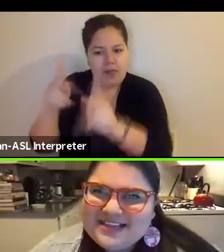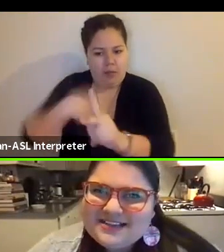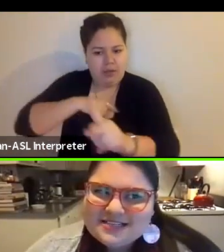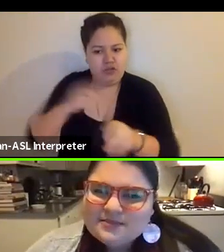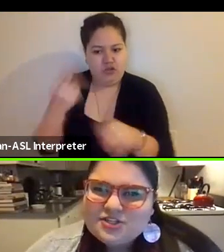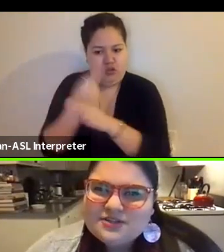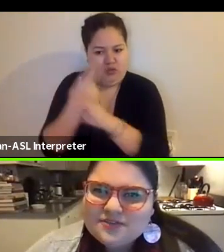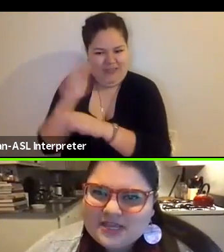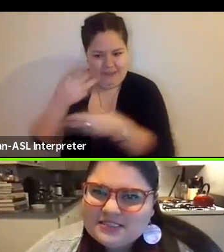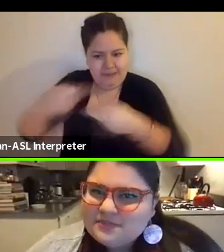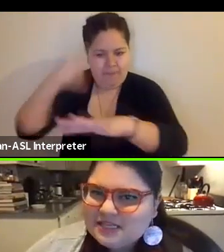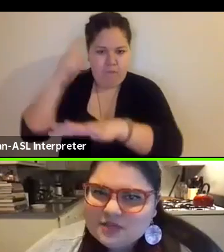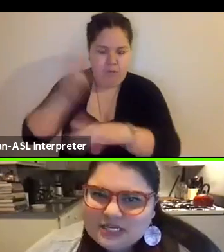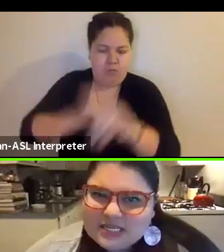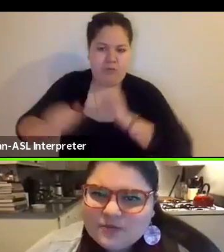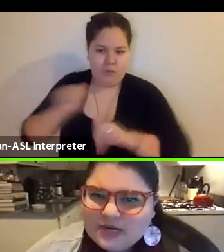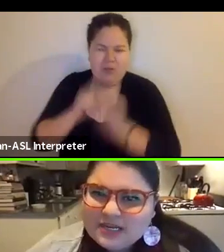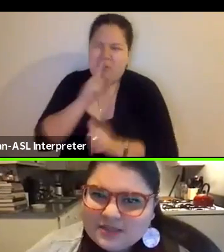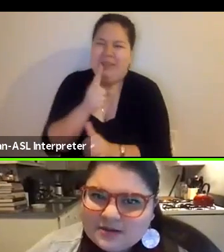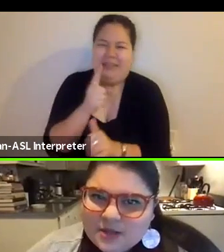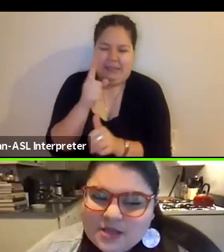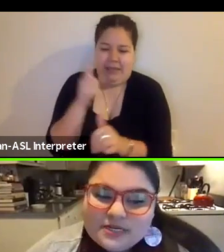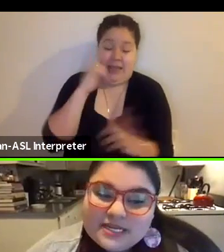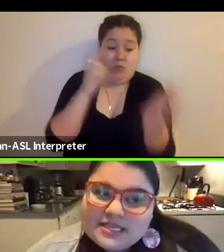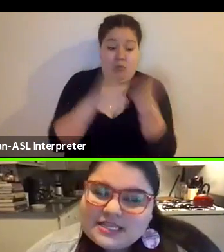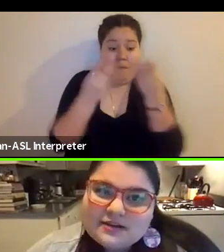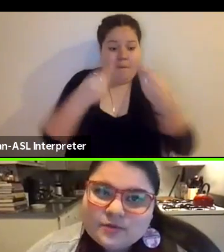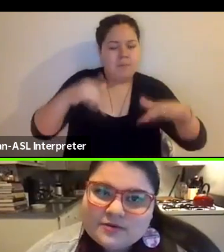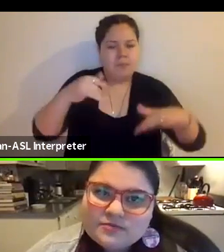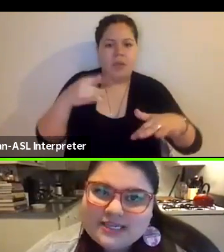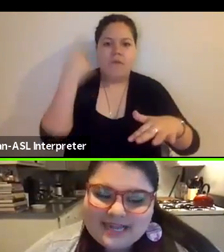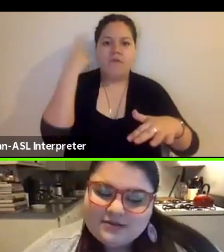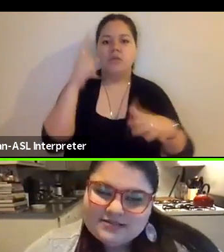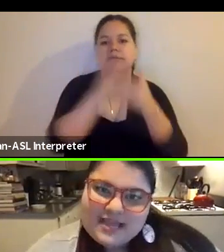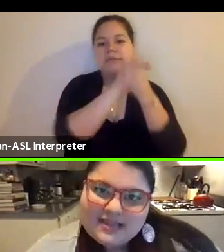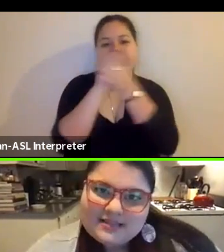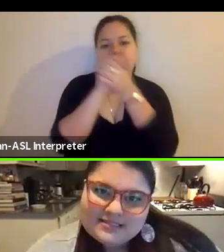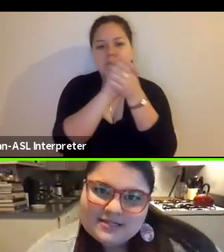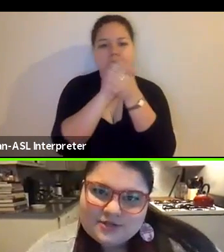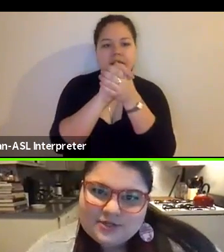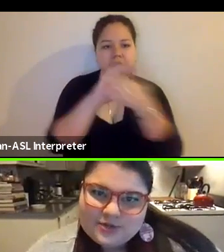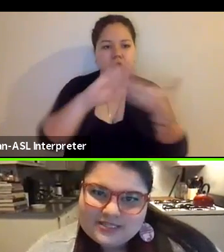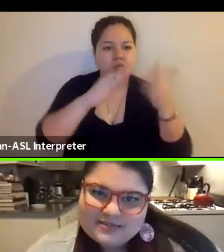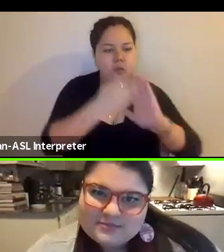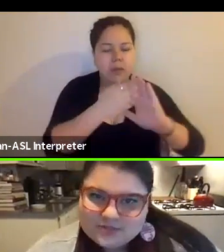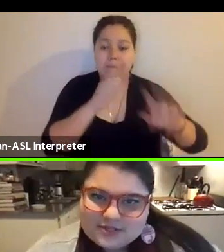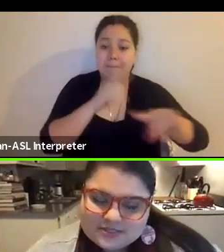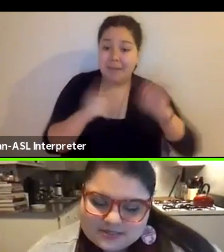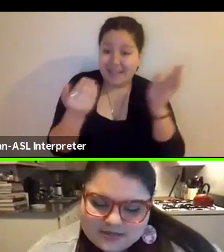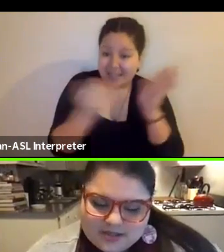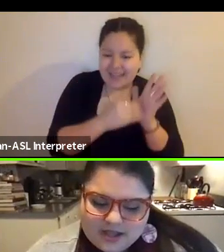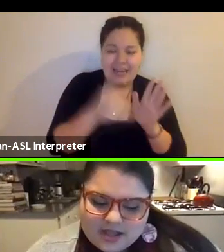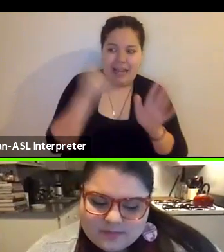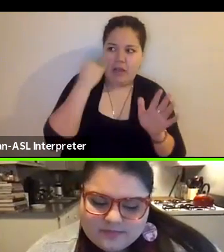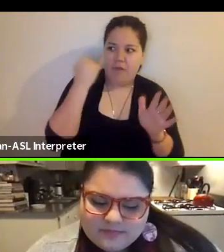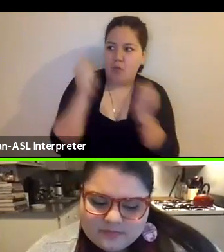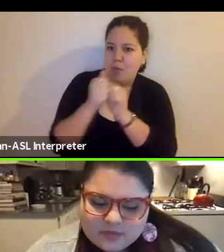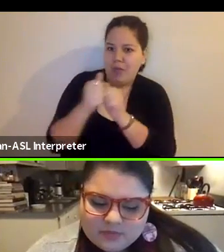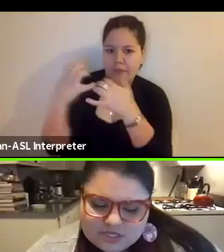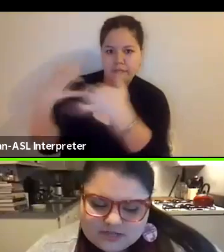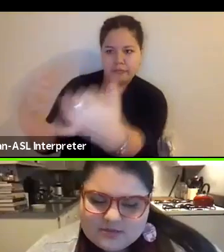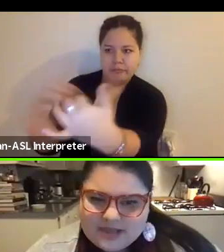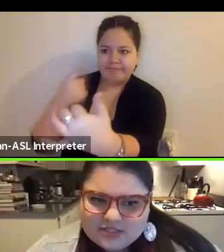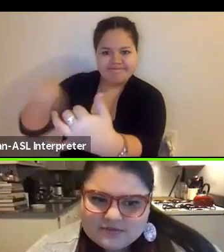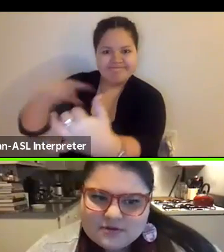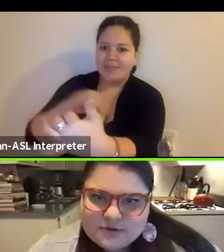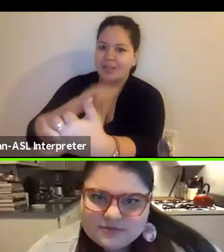as a celebration of thanks to be in community with one another. But again, that's never we're working outside of that settler colonialism structure,